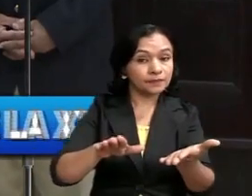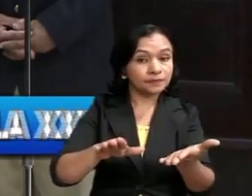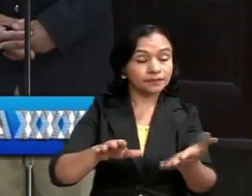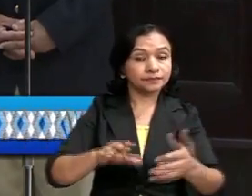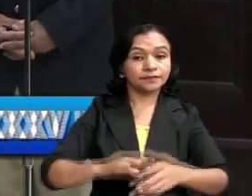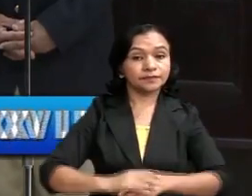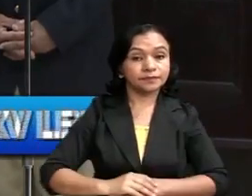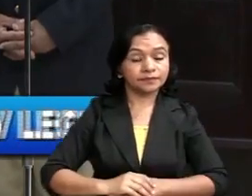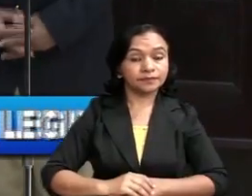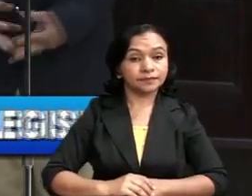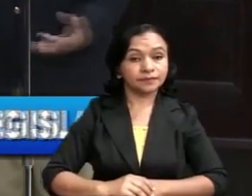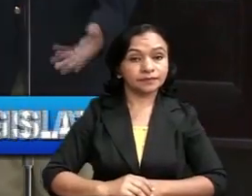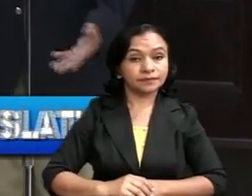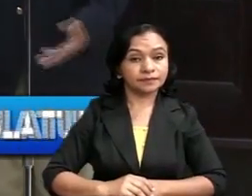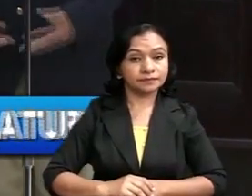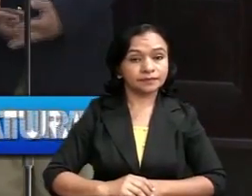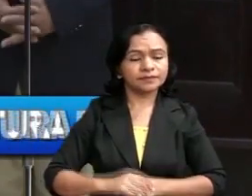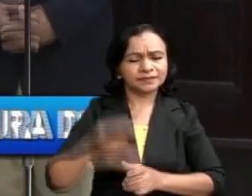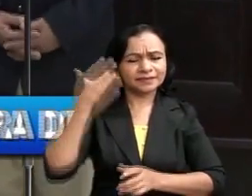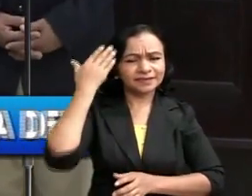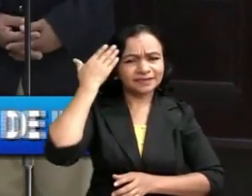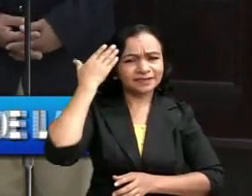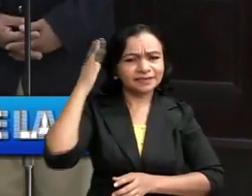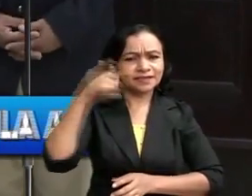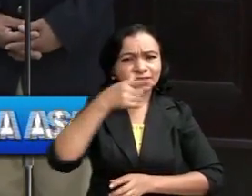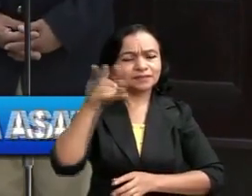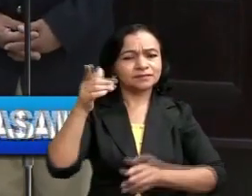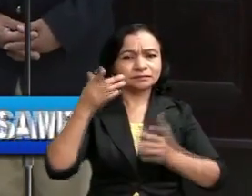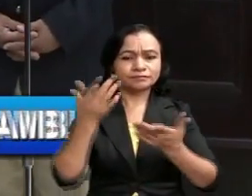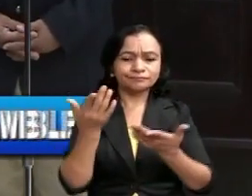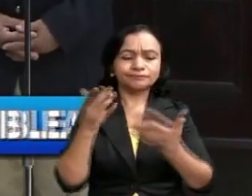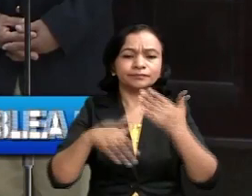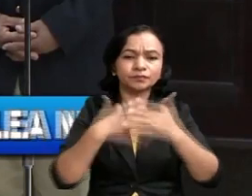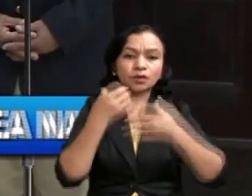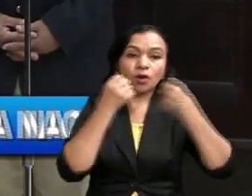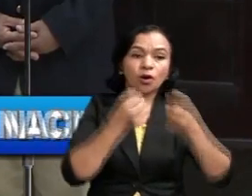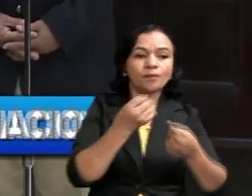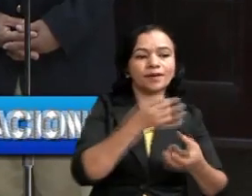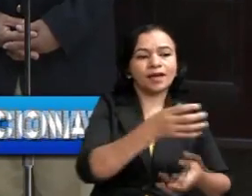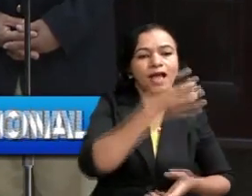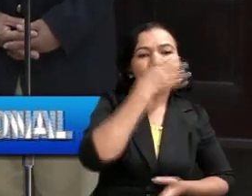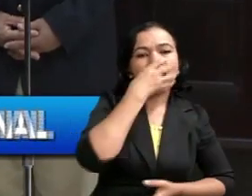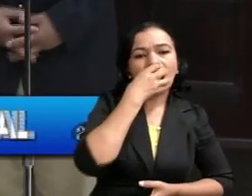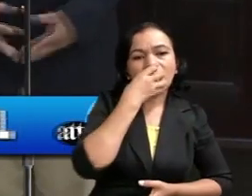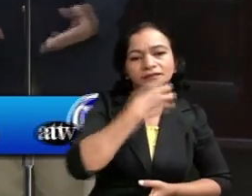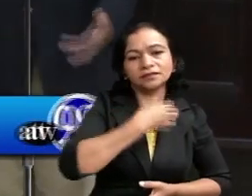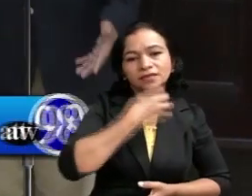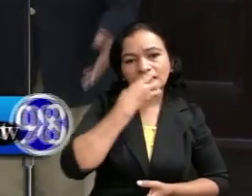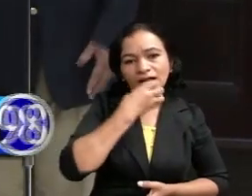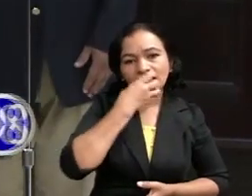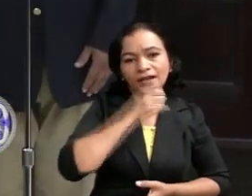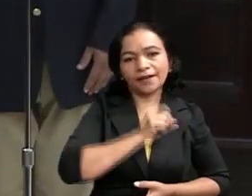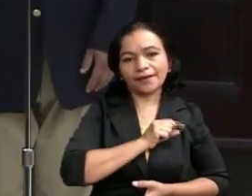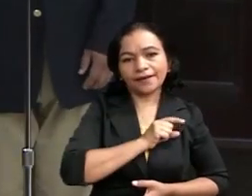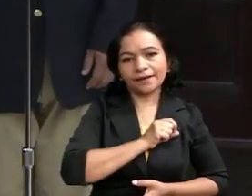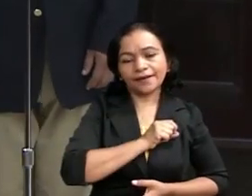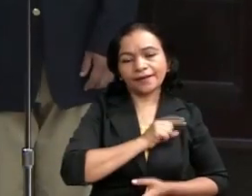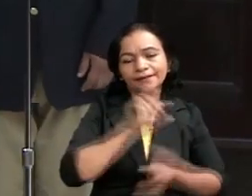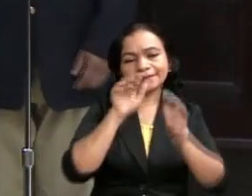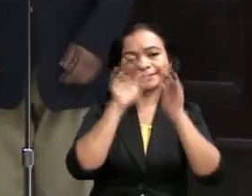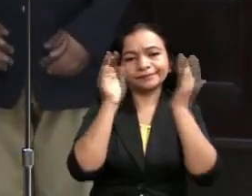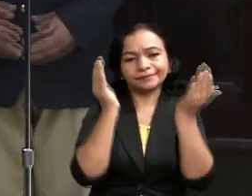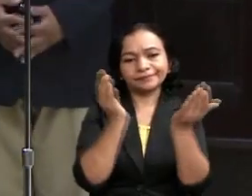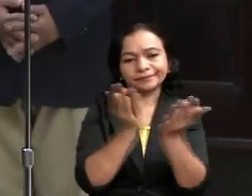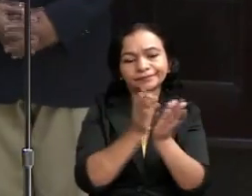that he ate of the tree. Muchos saben la historia que él comió del árbol. And sin entered the world. Y el pecado entró en el mundo. And